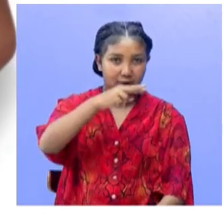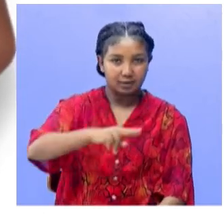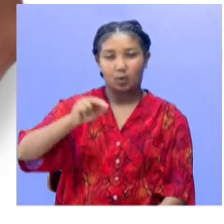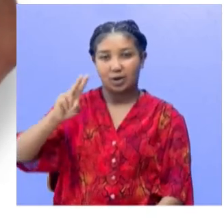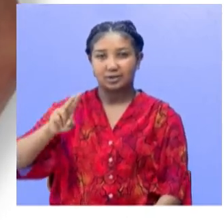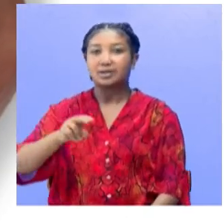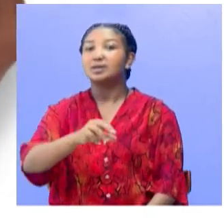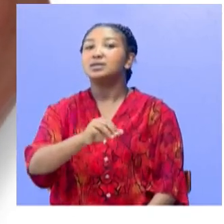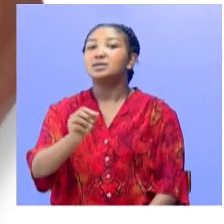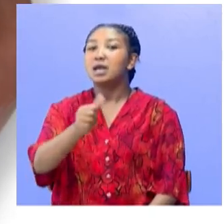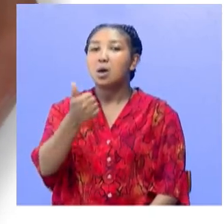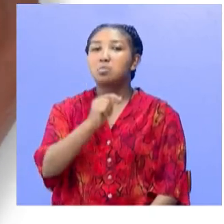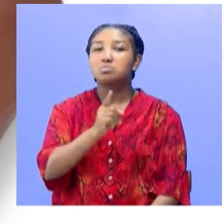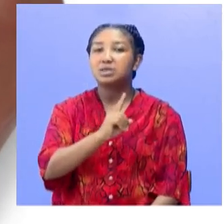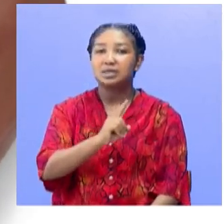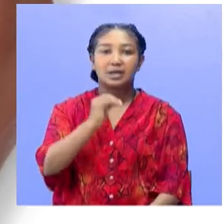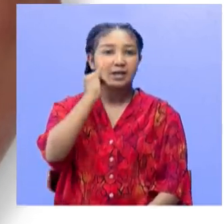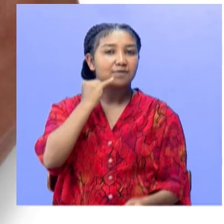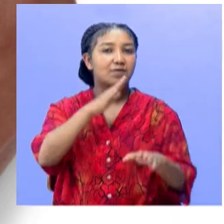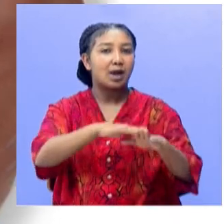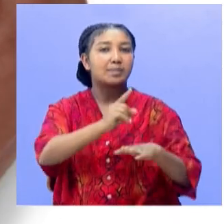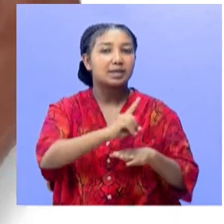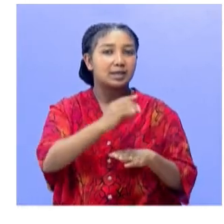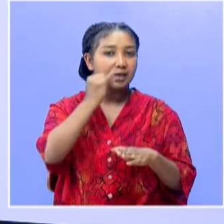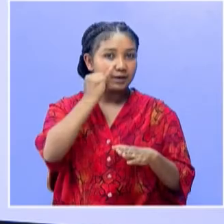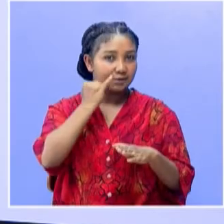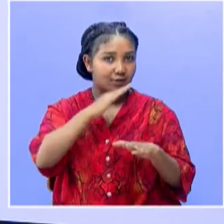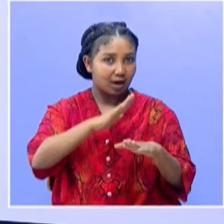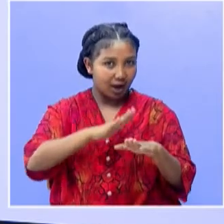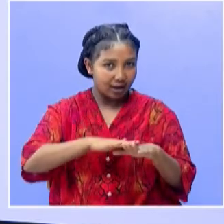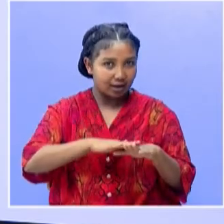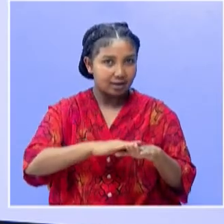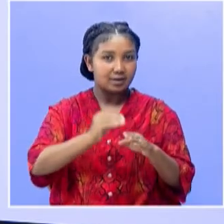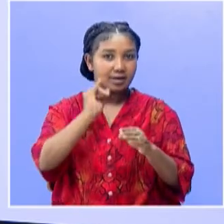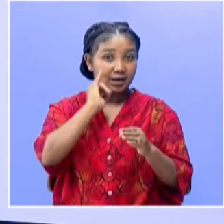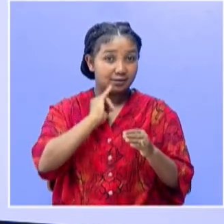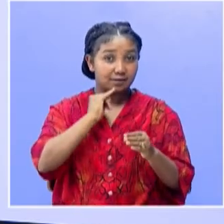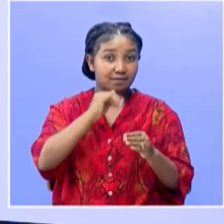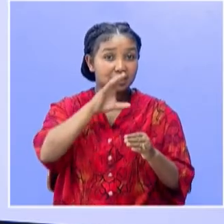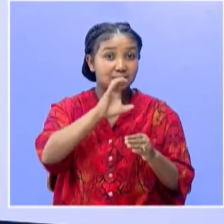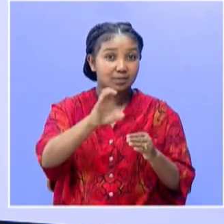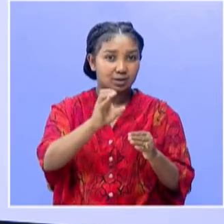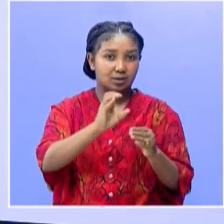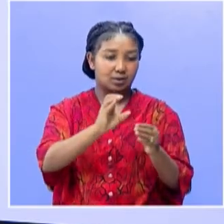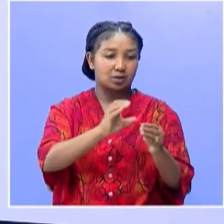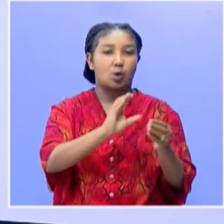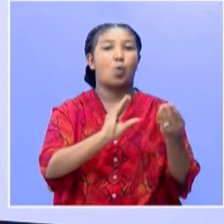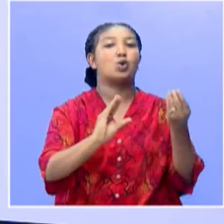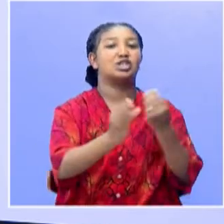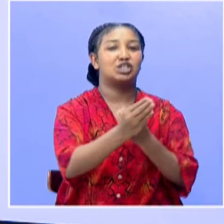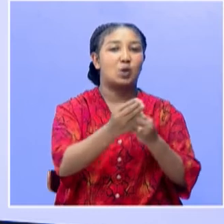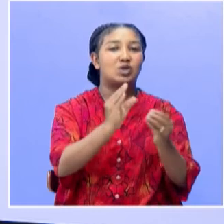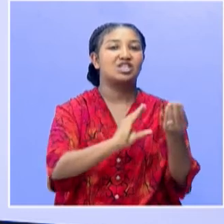And what do we say about the if clause? Yeah, we said that the if clause is what? The condition or